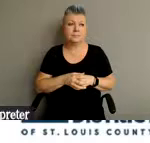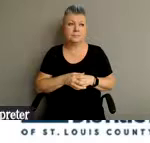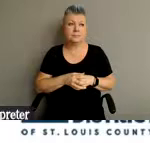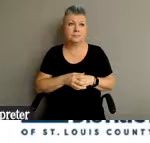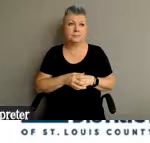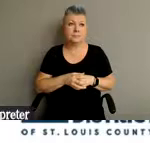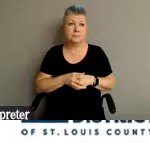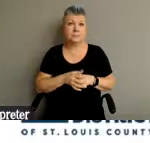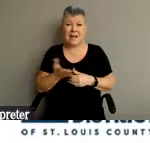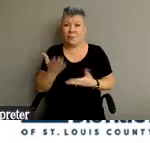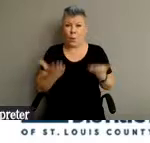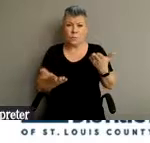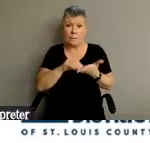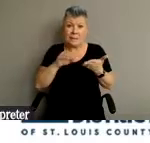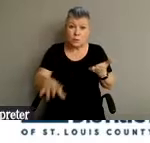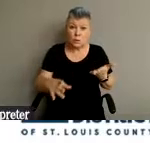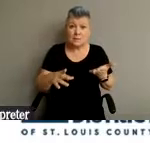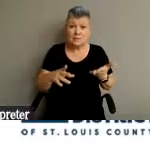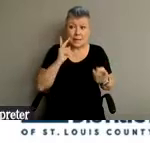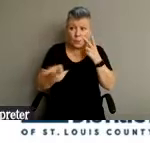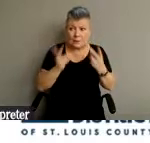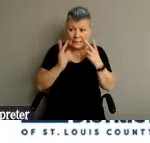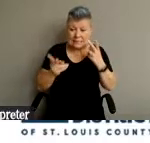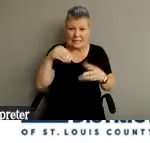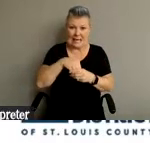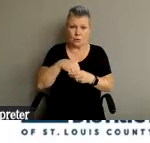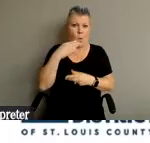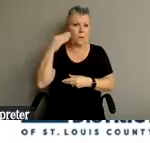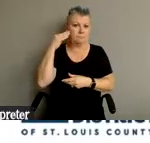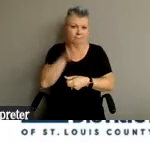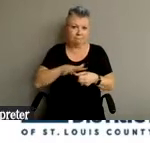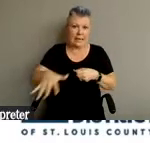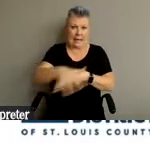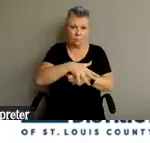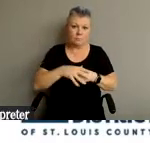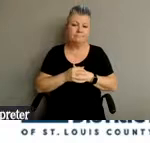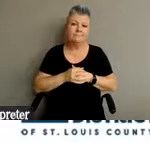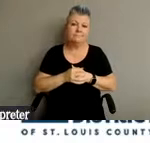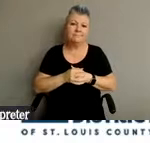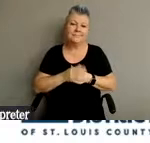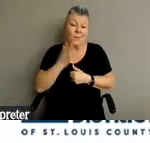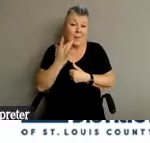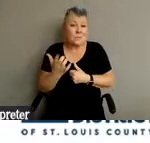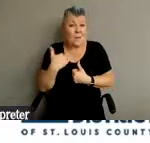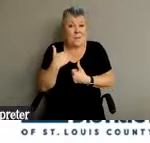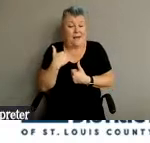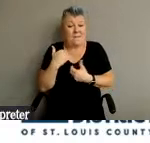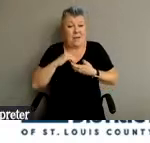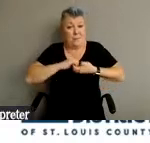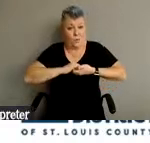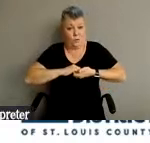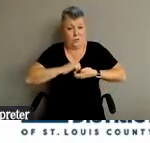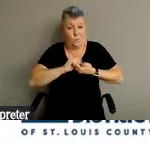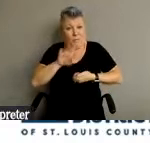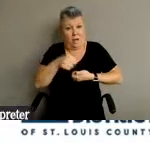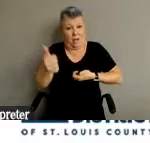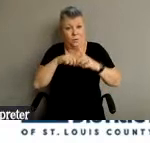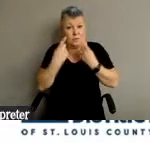who you might see in your neighborhood. So that is one of the reasons that we do have that partnership and those service agreements with other